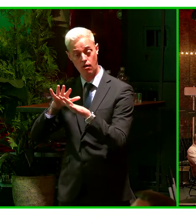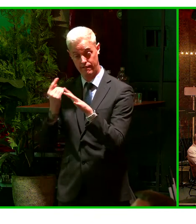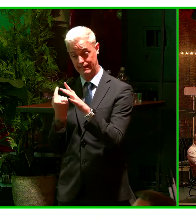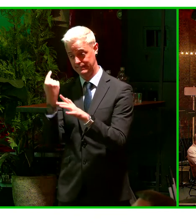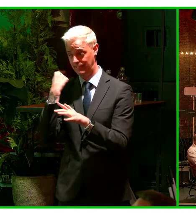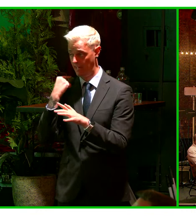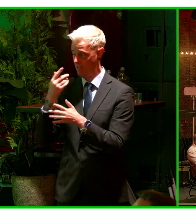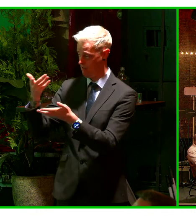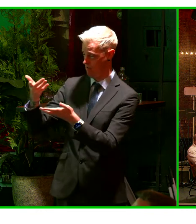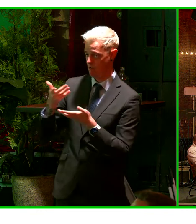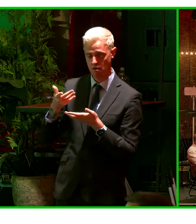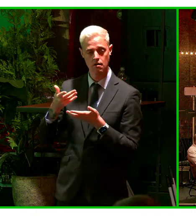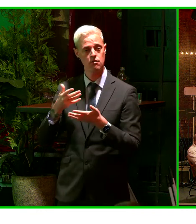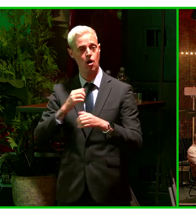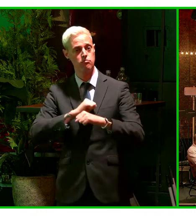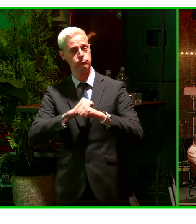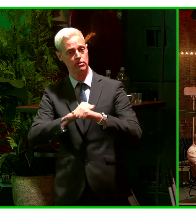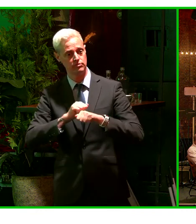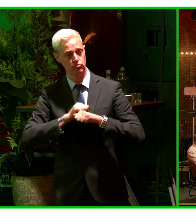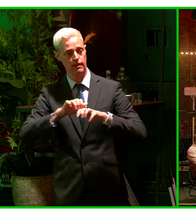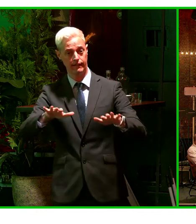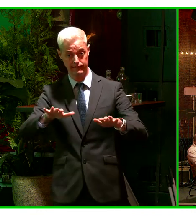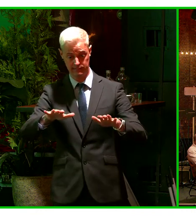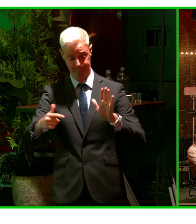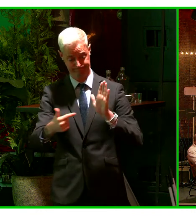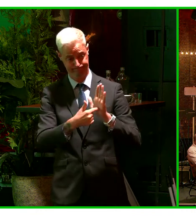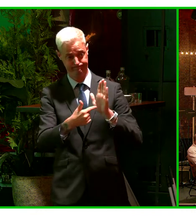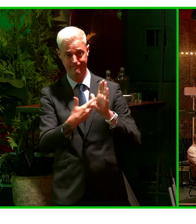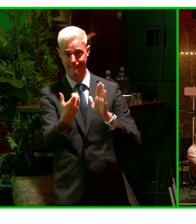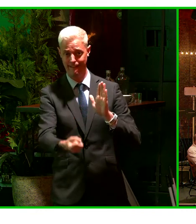press release talking about that very issue, actually.